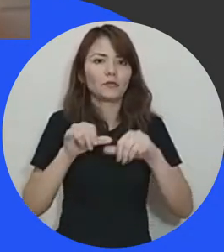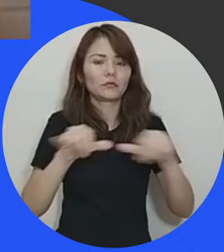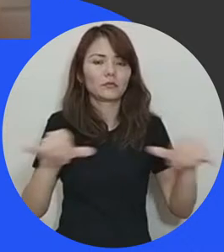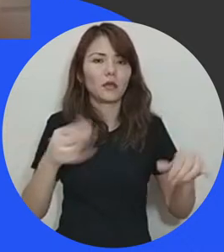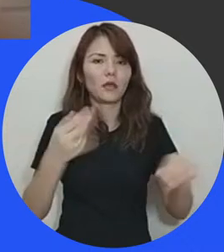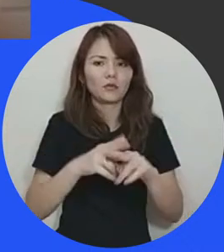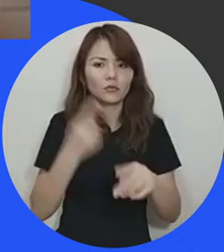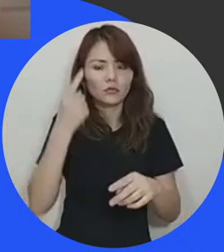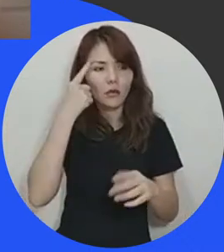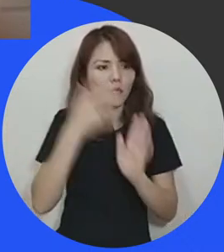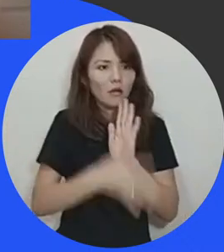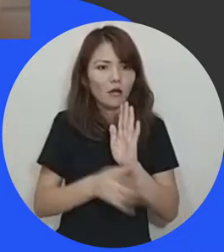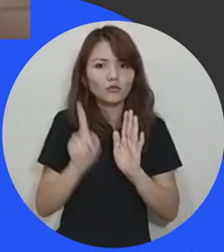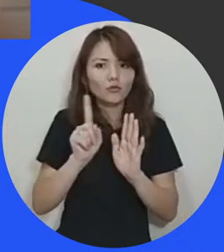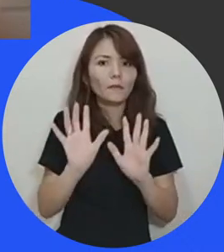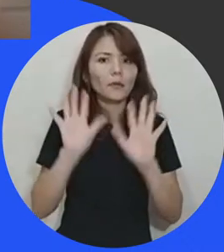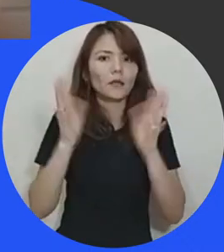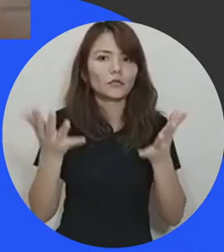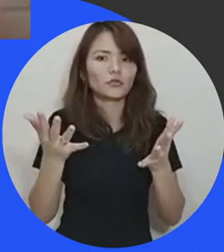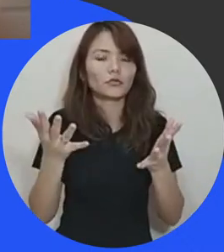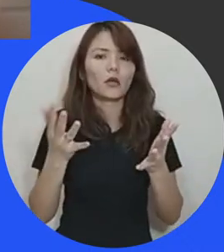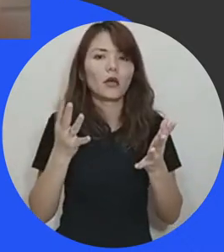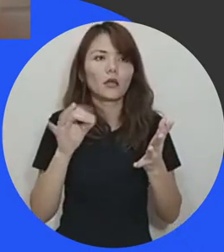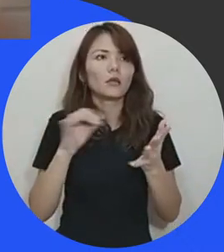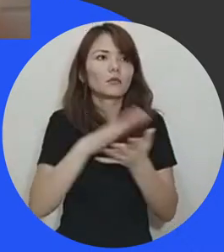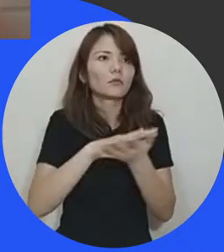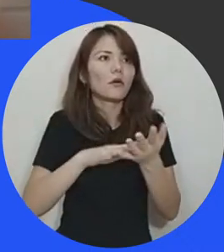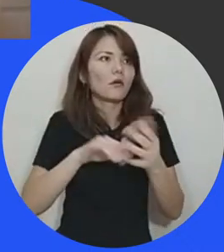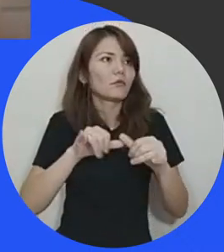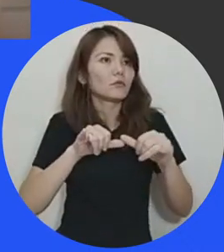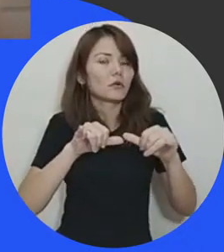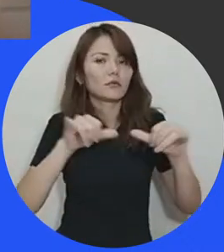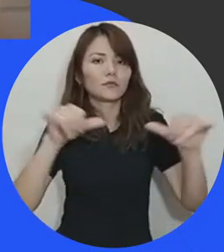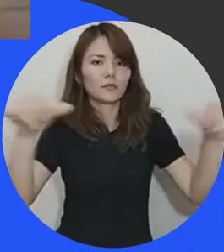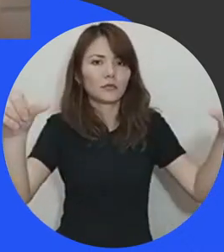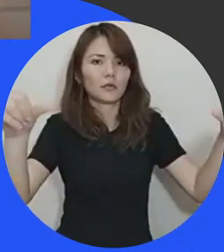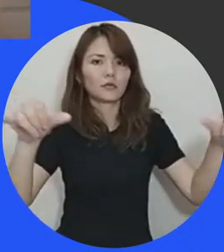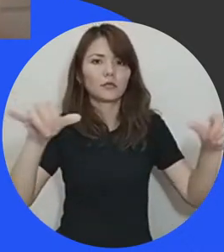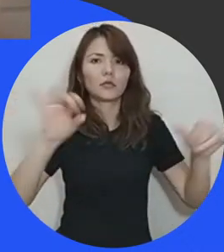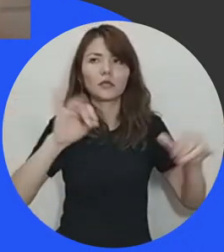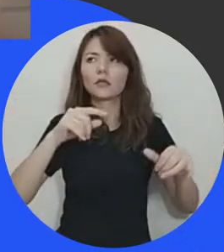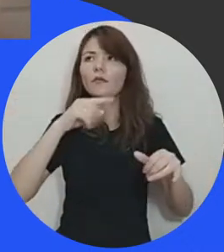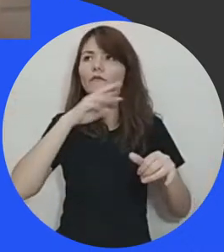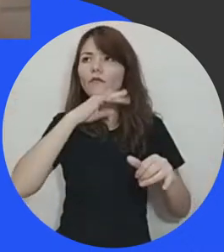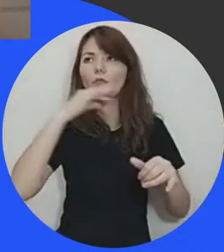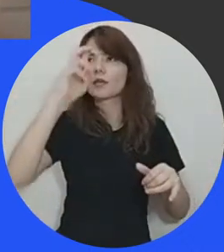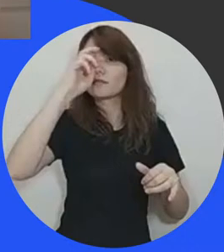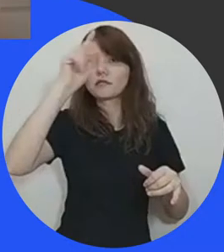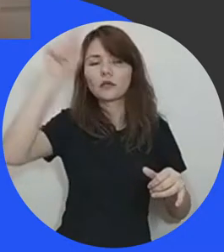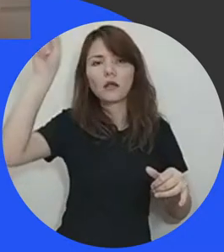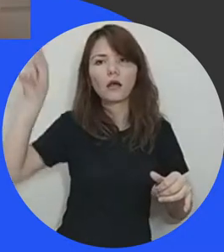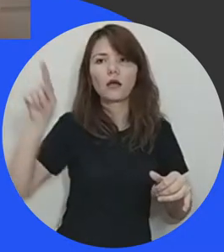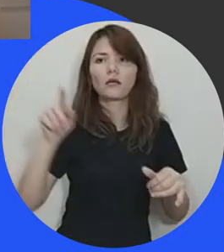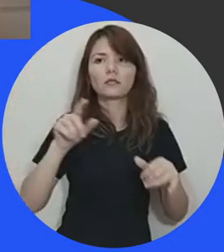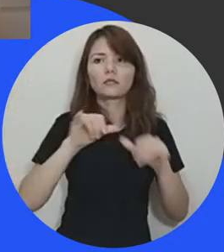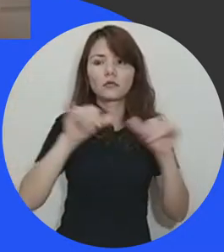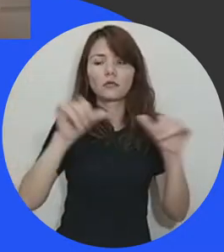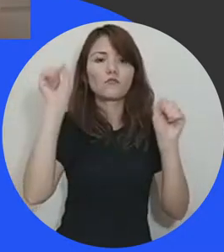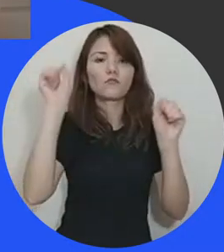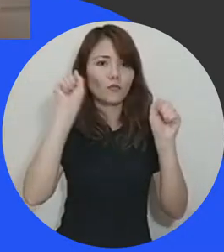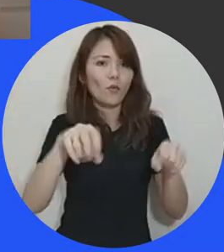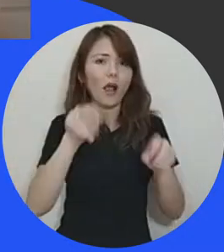it's in too many countries for us to actually eradicate it just by control measures. And so that's we don't know what the